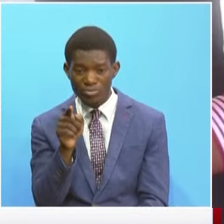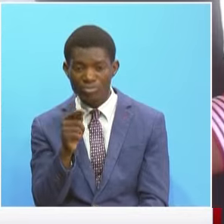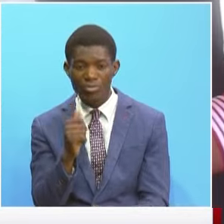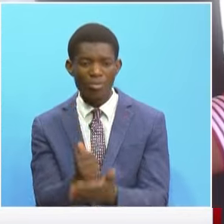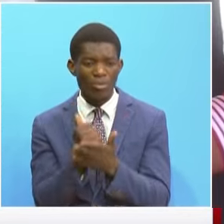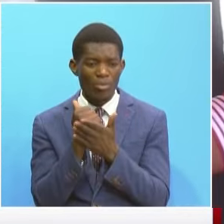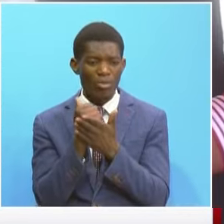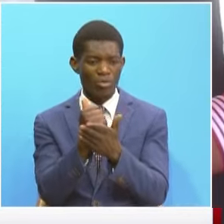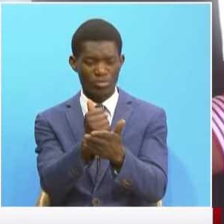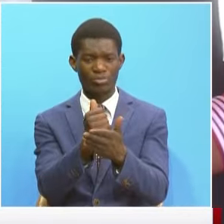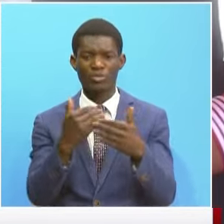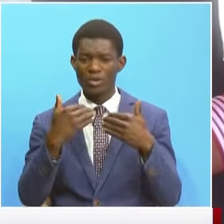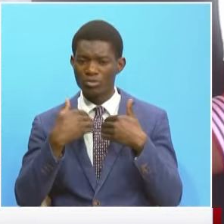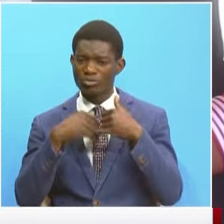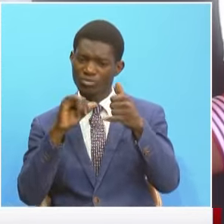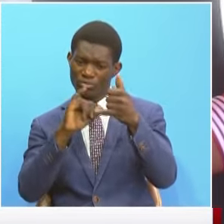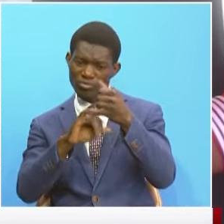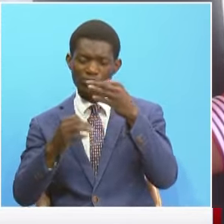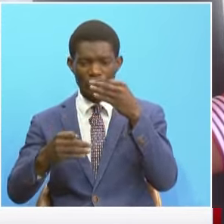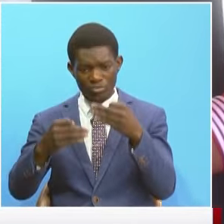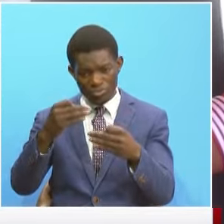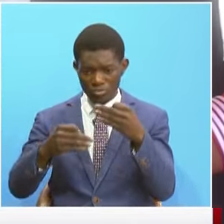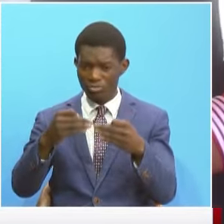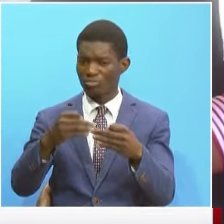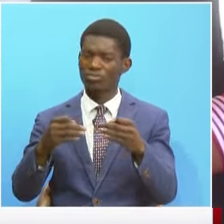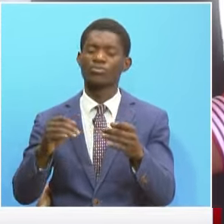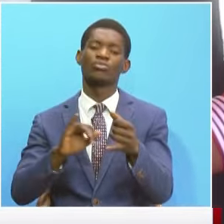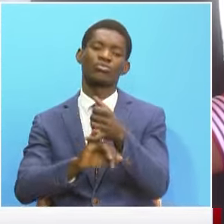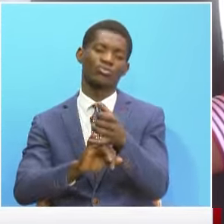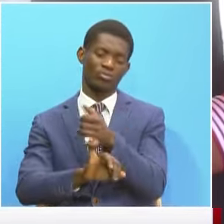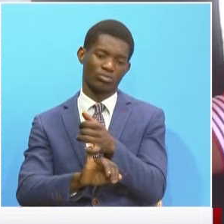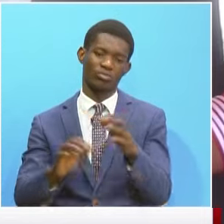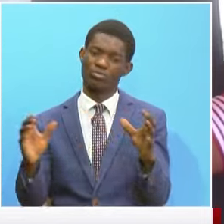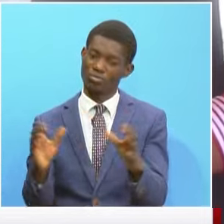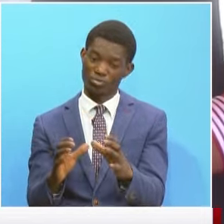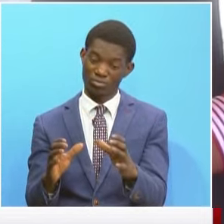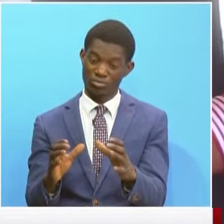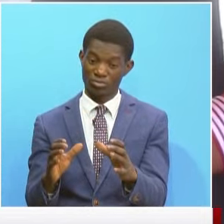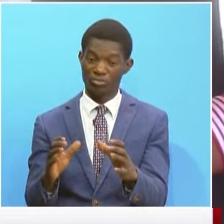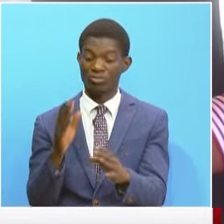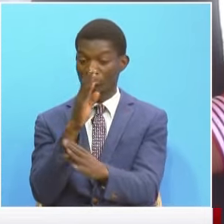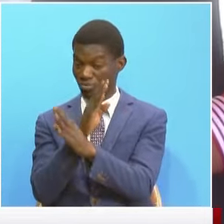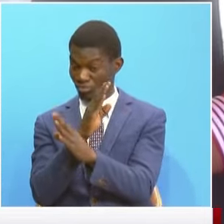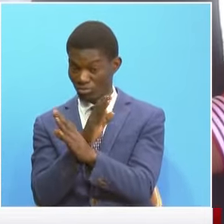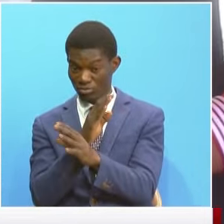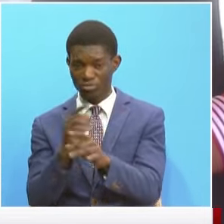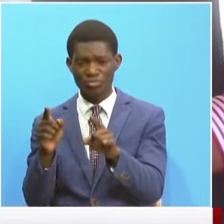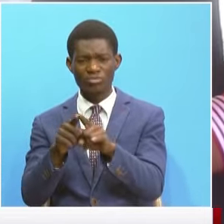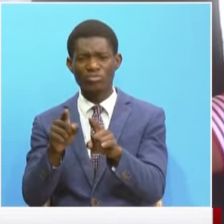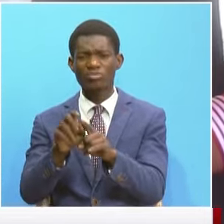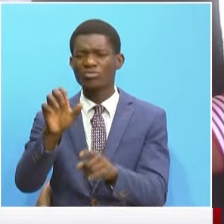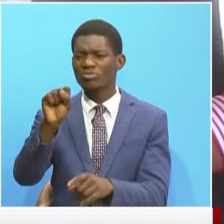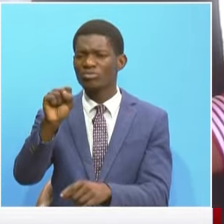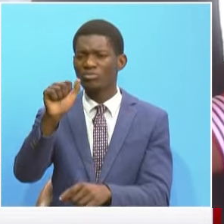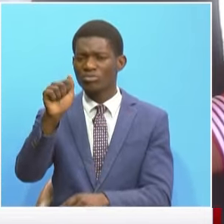to developing social justice in society that the Zambian government and the SADC region member states have adopted in order